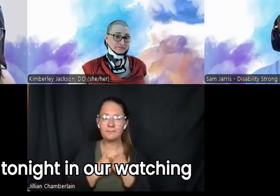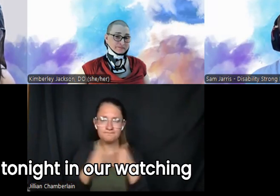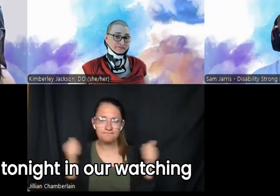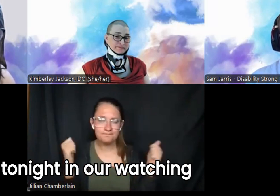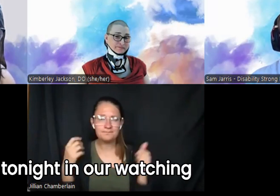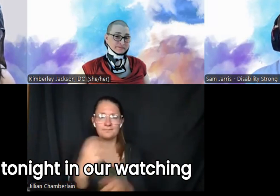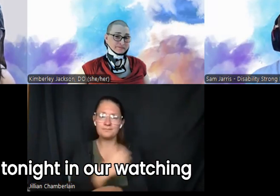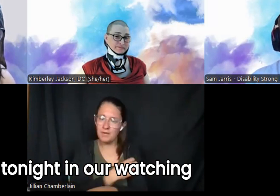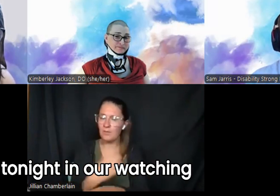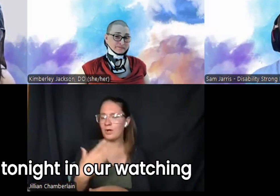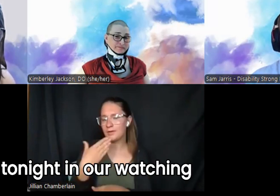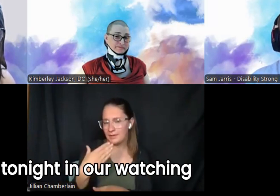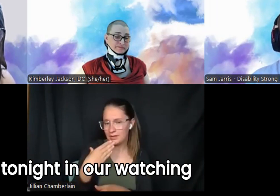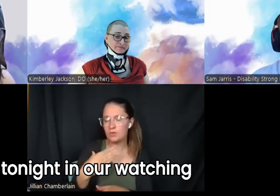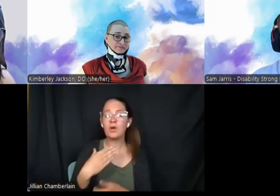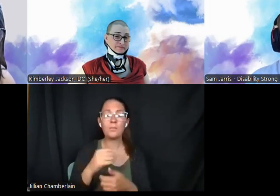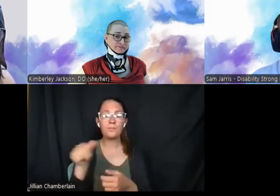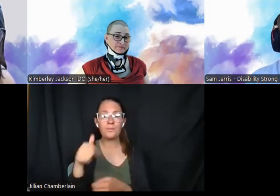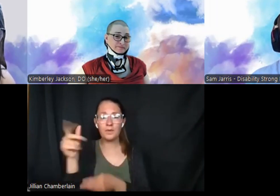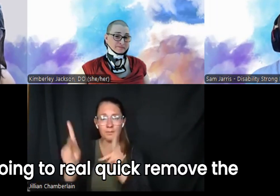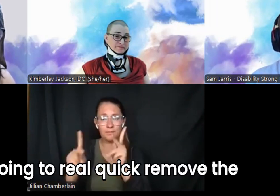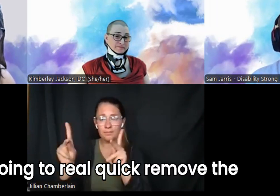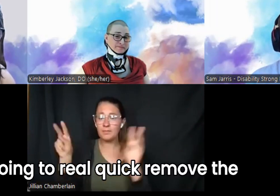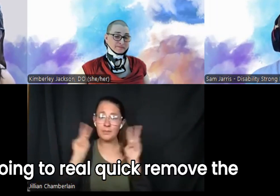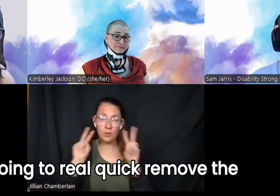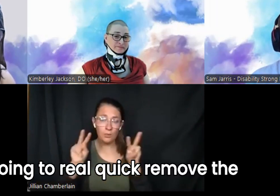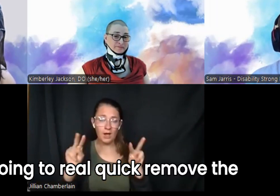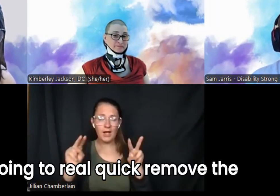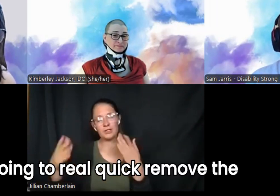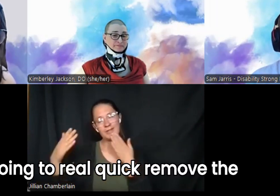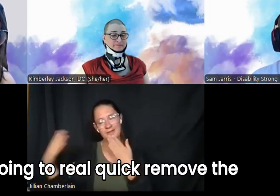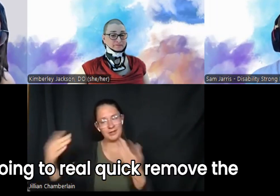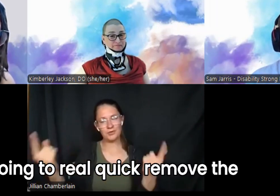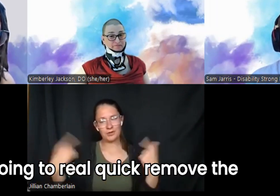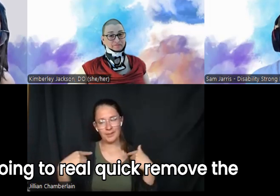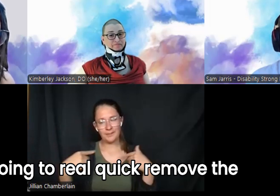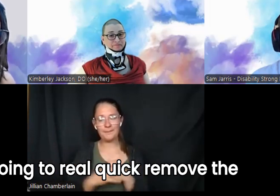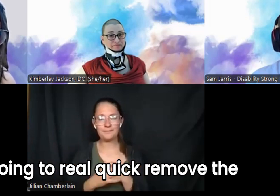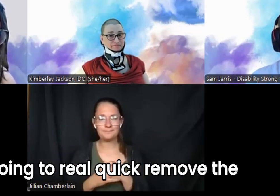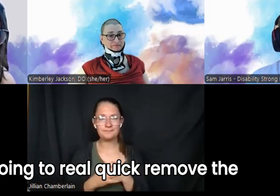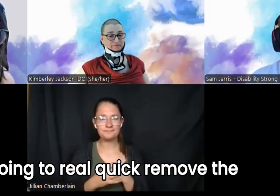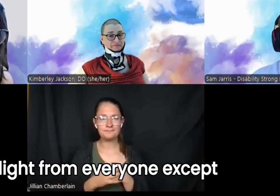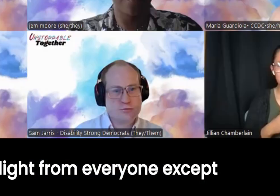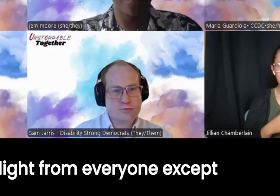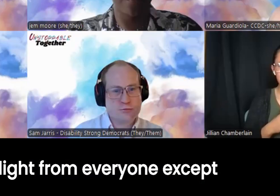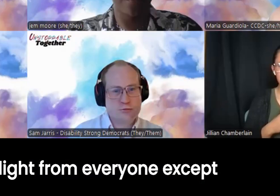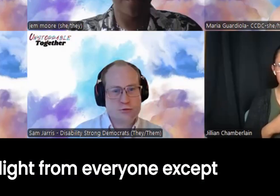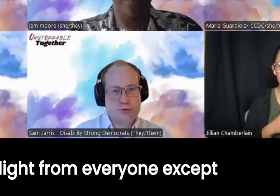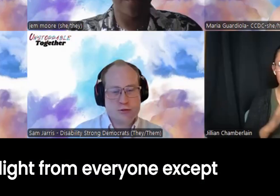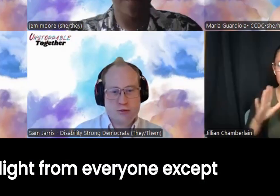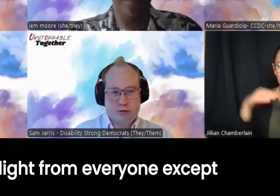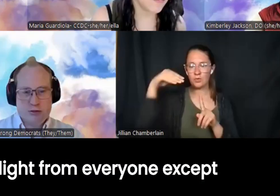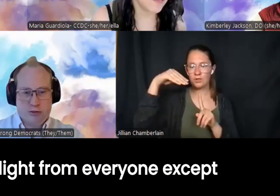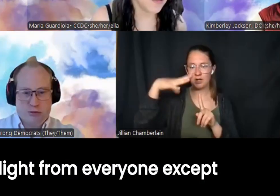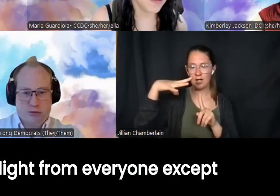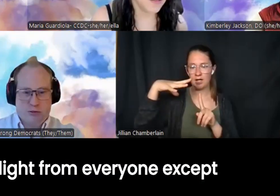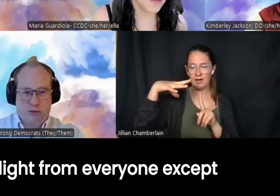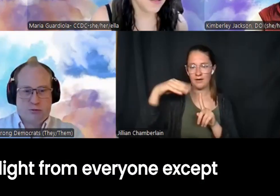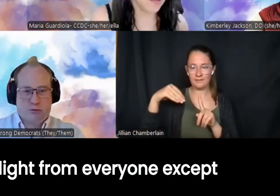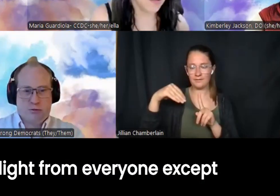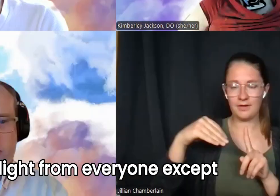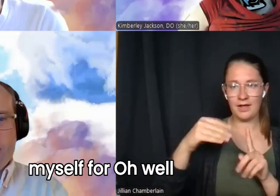us tonight and are watching. So I'm going to real quick remove the spotlight from